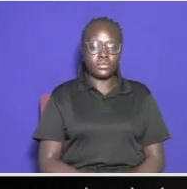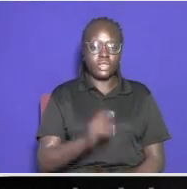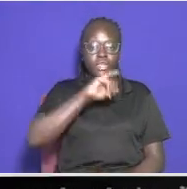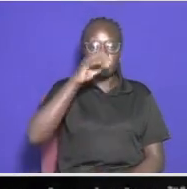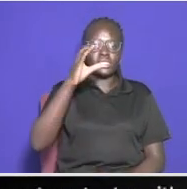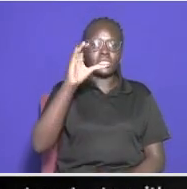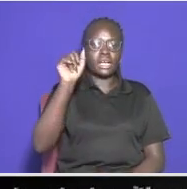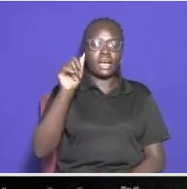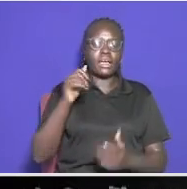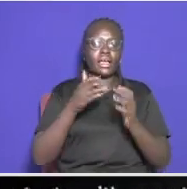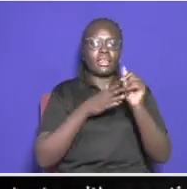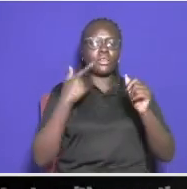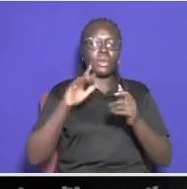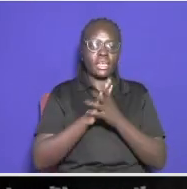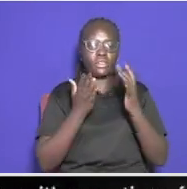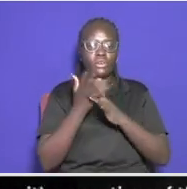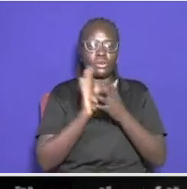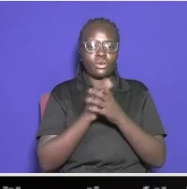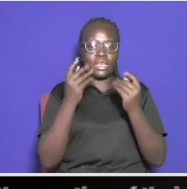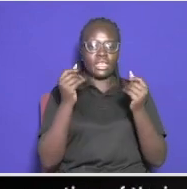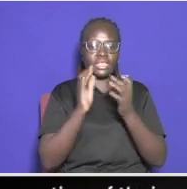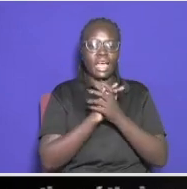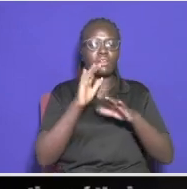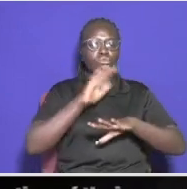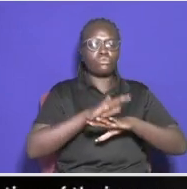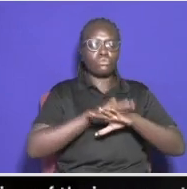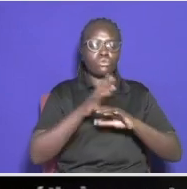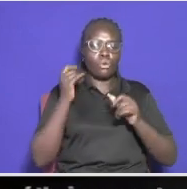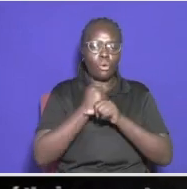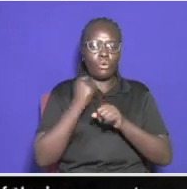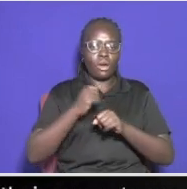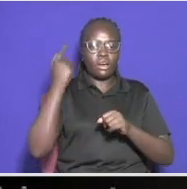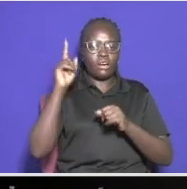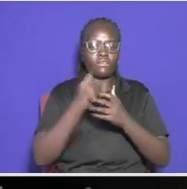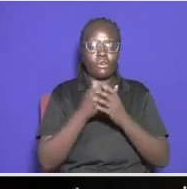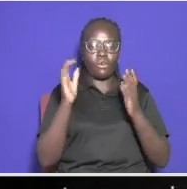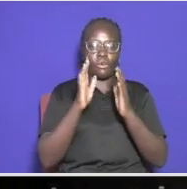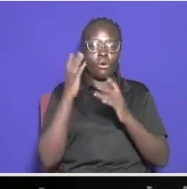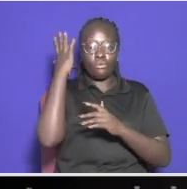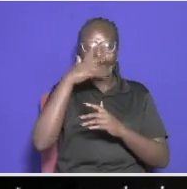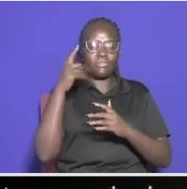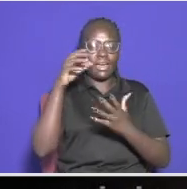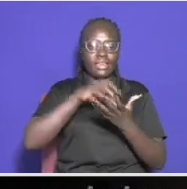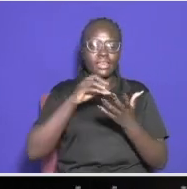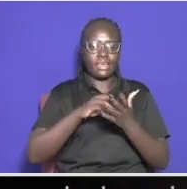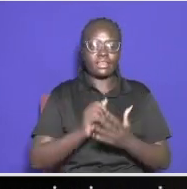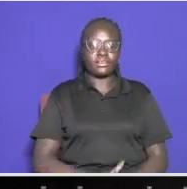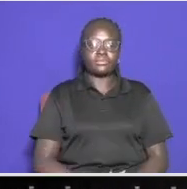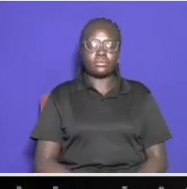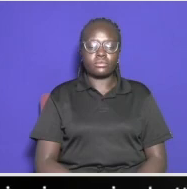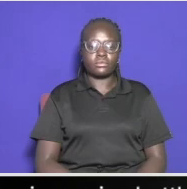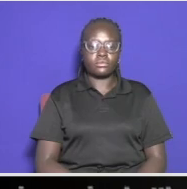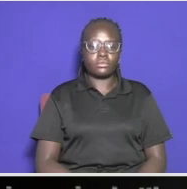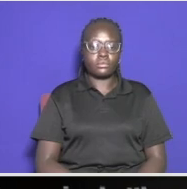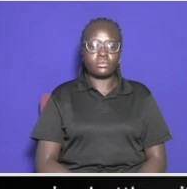us through the simple yet artistic work of decorating a cake. I'm just with the icing. It was baked